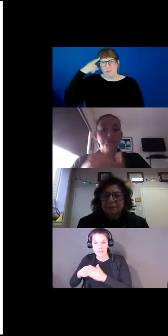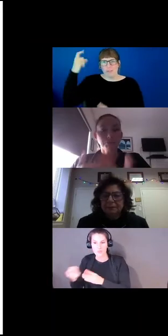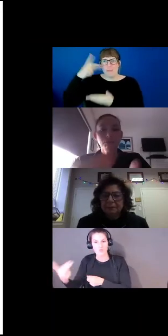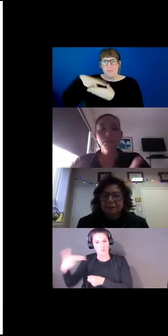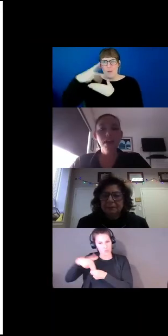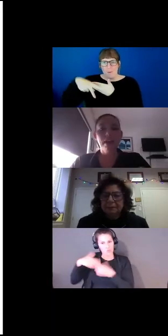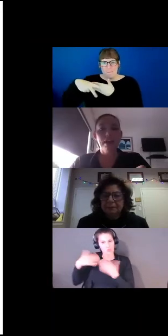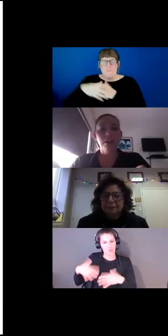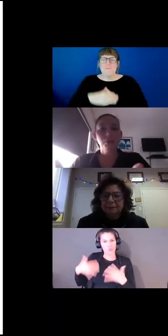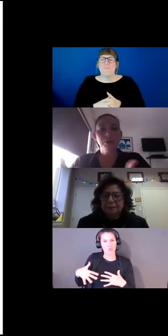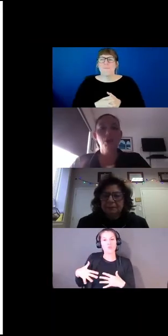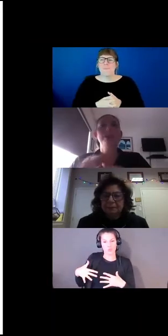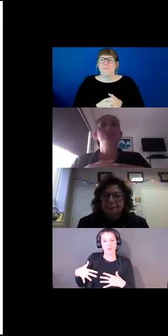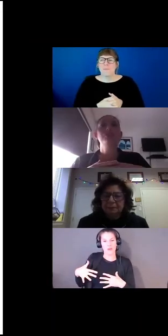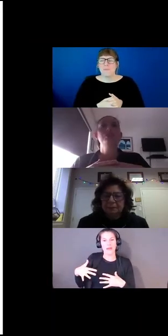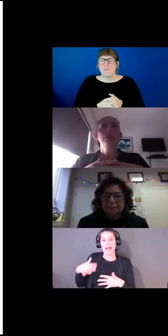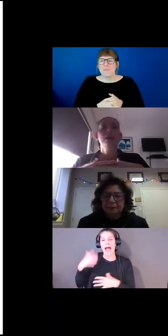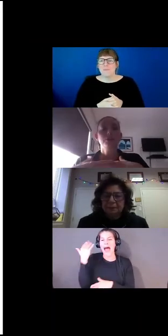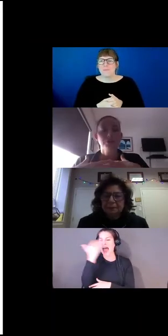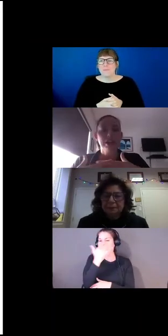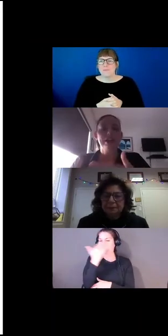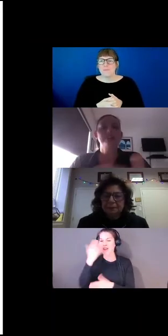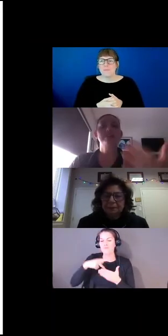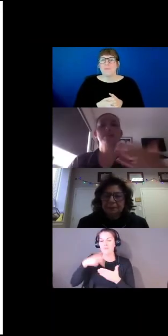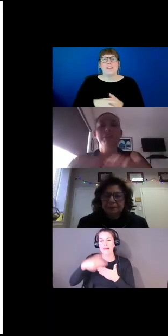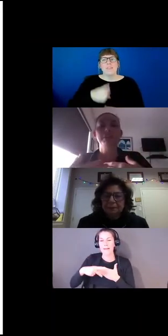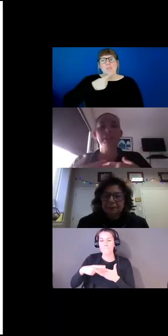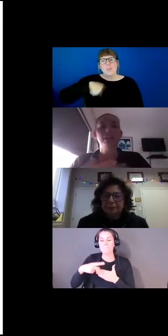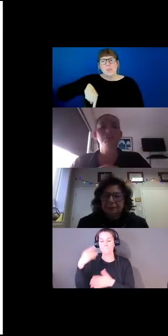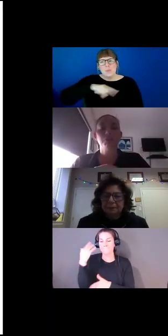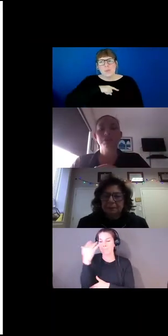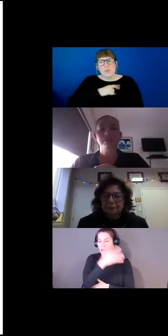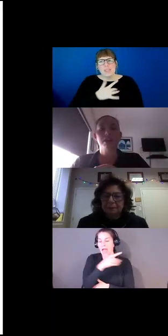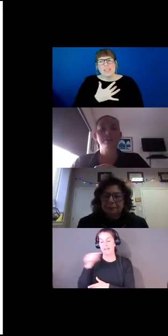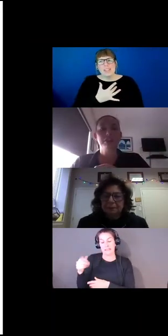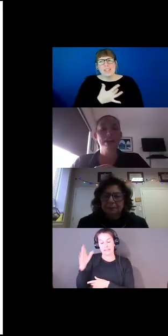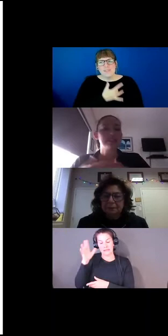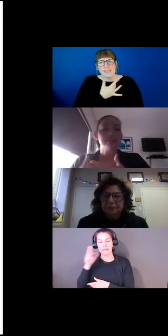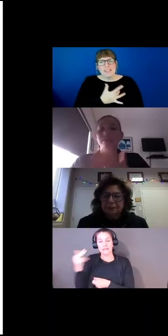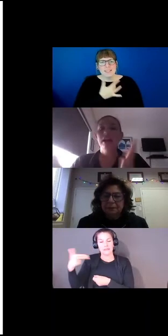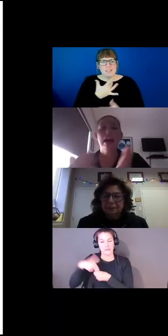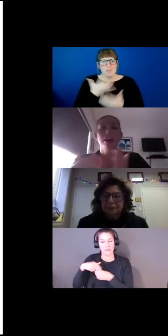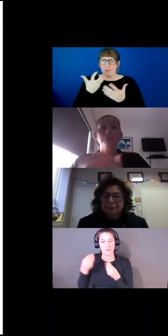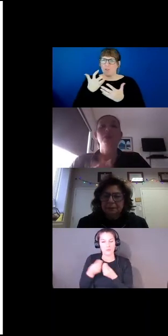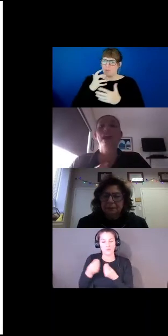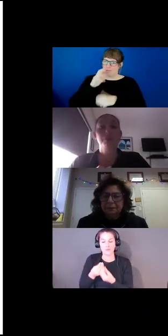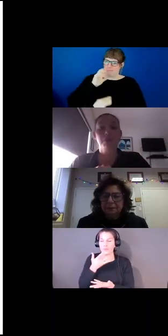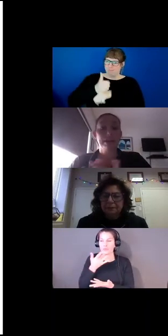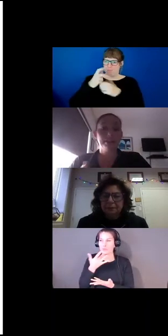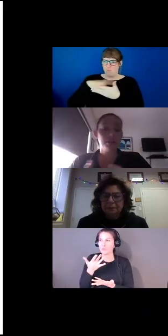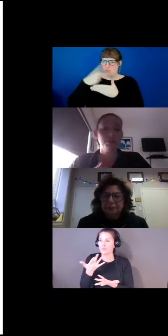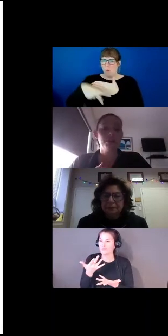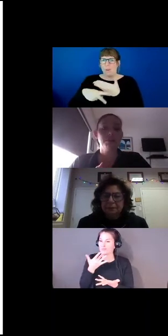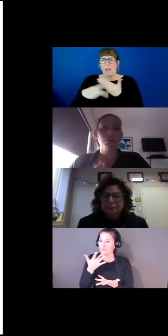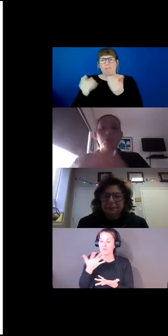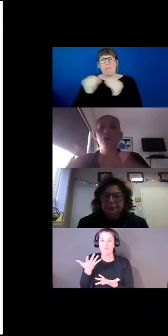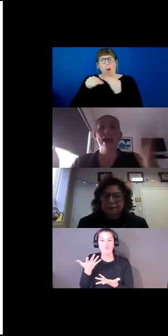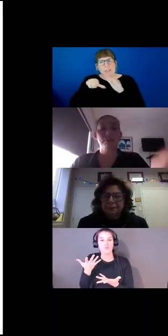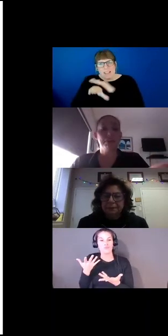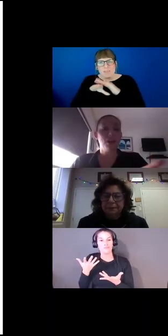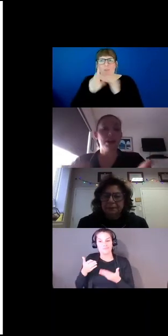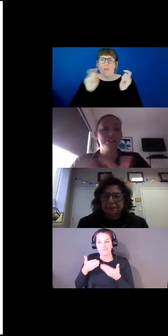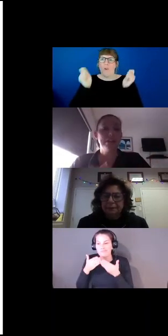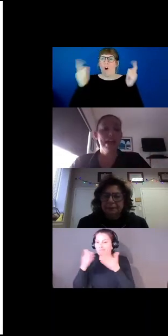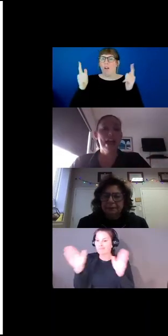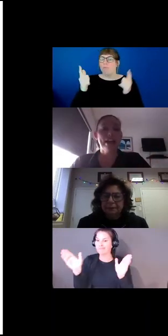And we wanted to create accessibility for these kinds of classes for everyone in the community of Cornwall